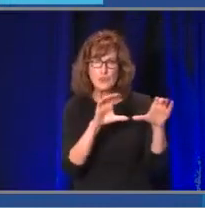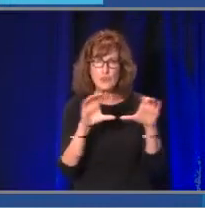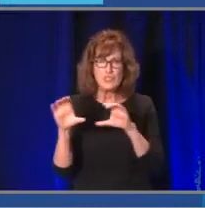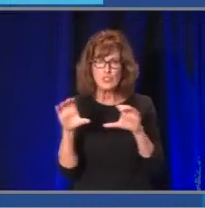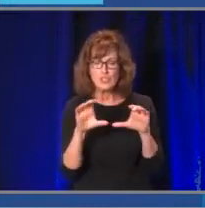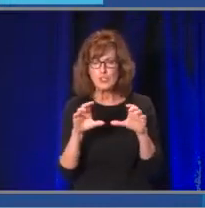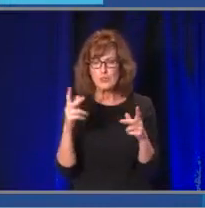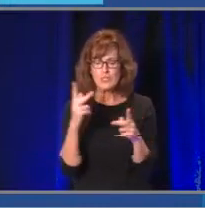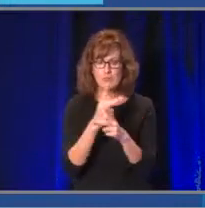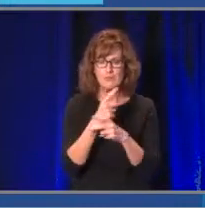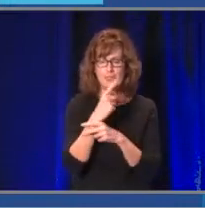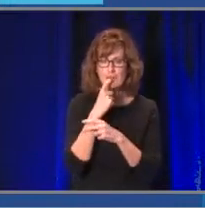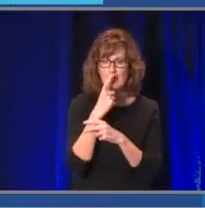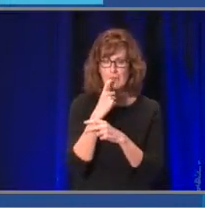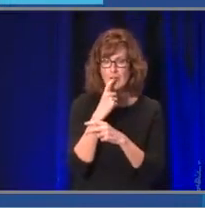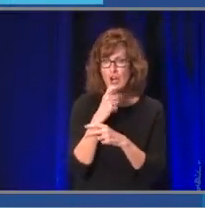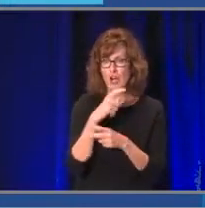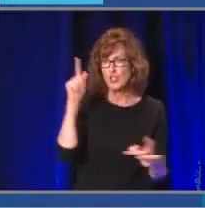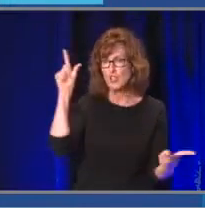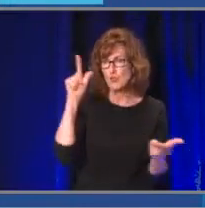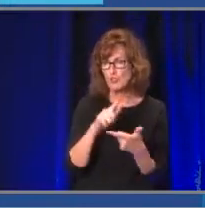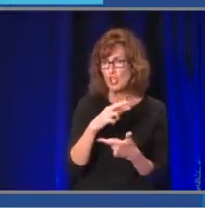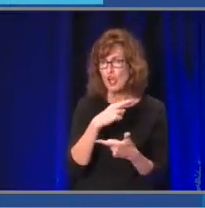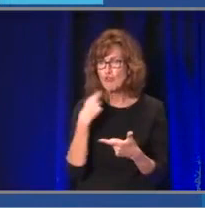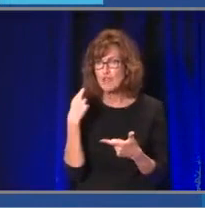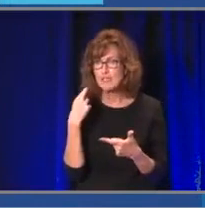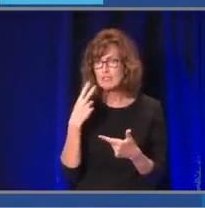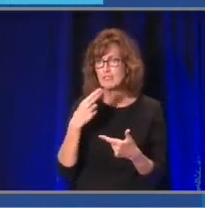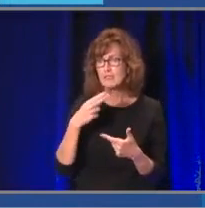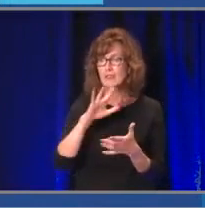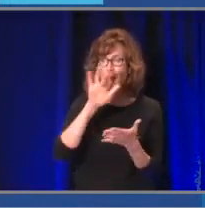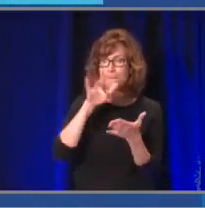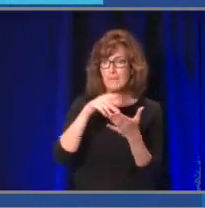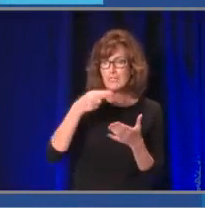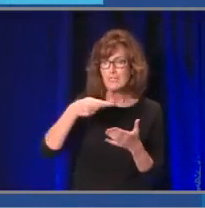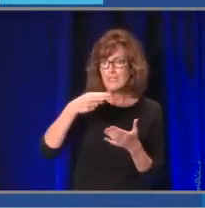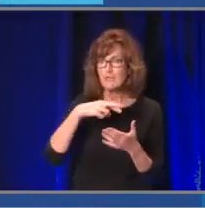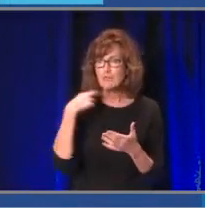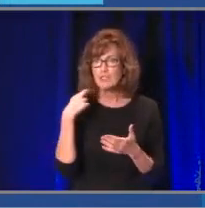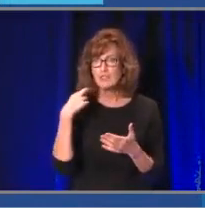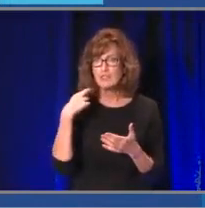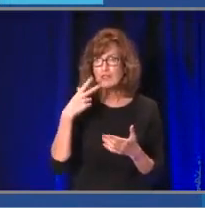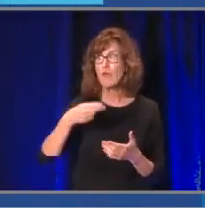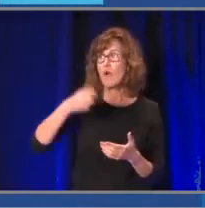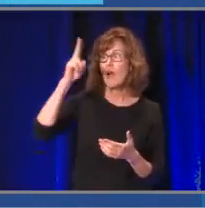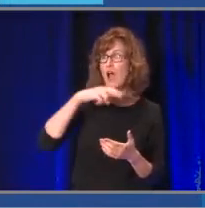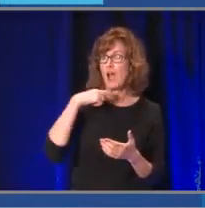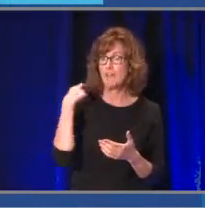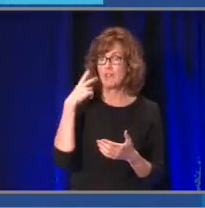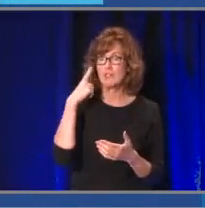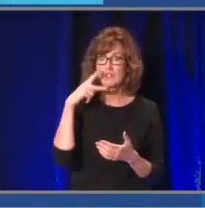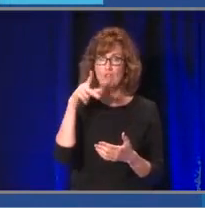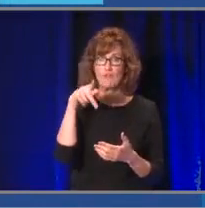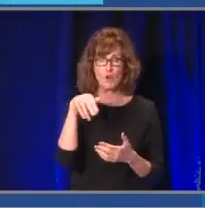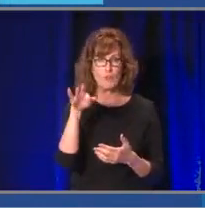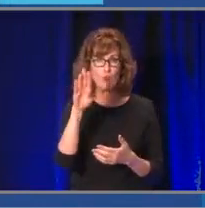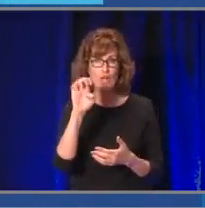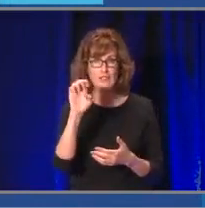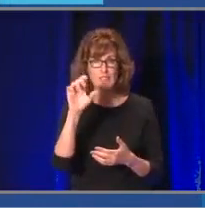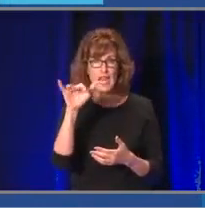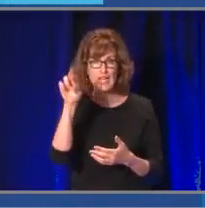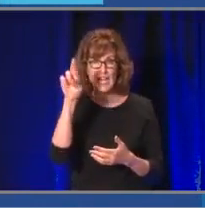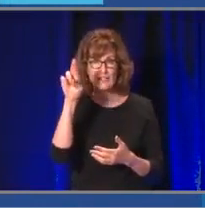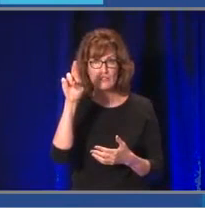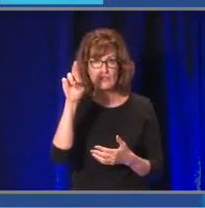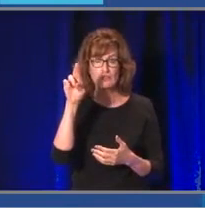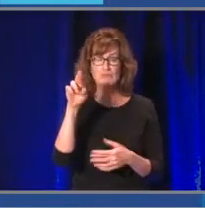low risk prostate cancer, low risk, intermediate, or high risk? So a very low risk and low risk prostate cancer, especially in men